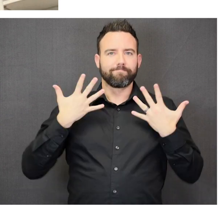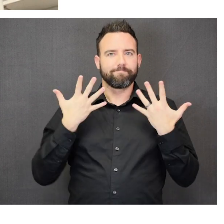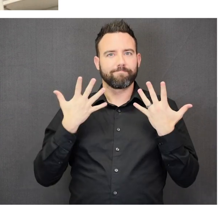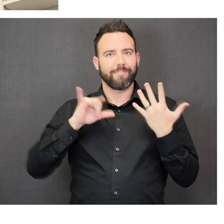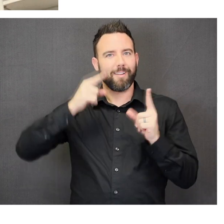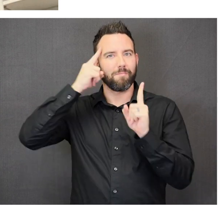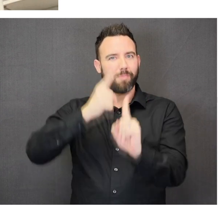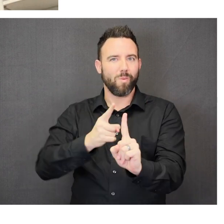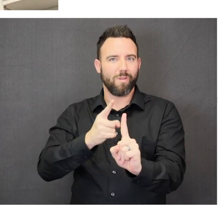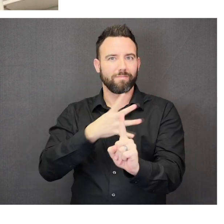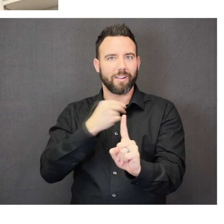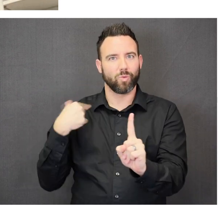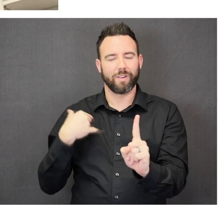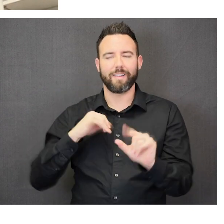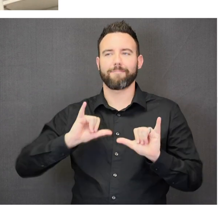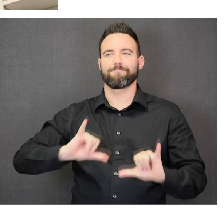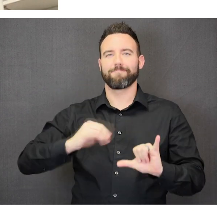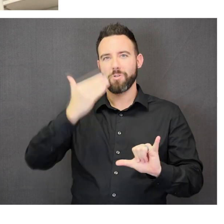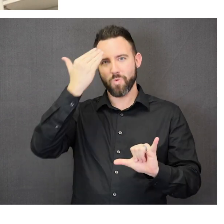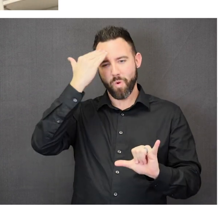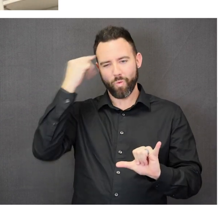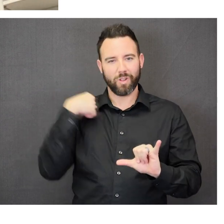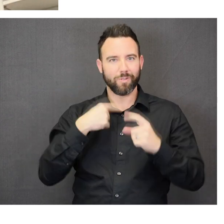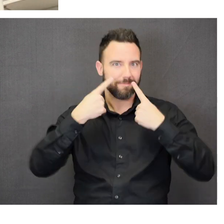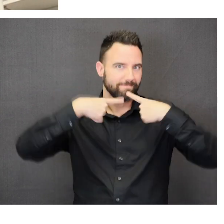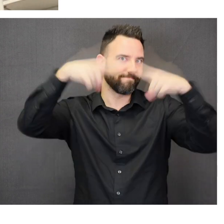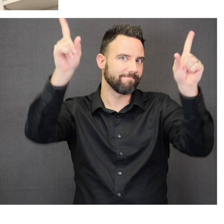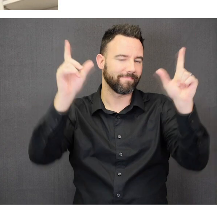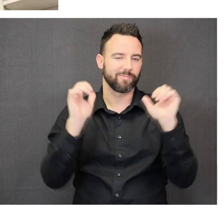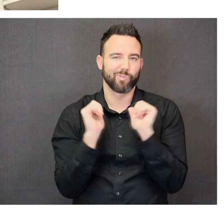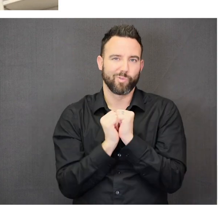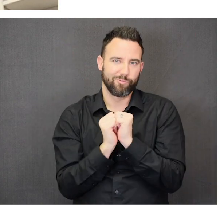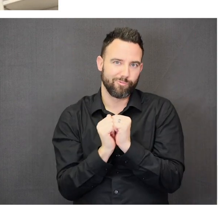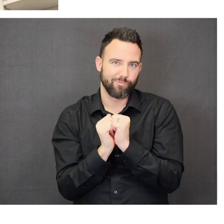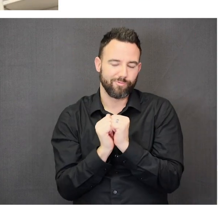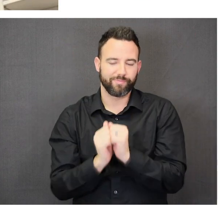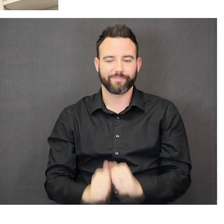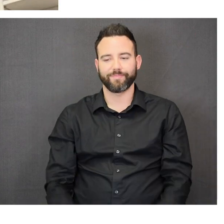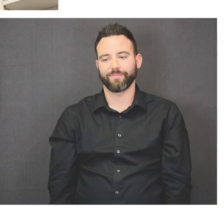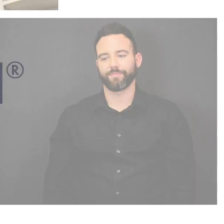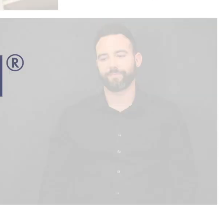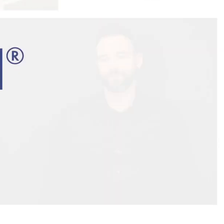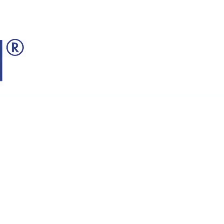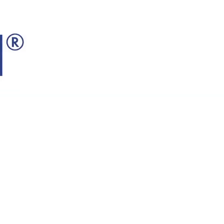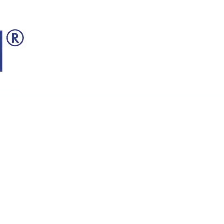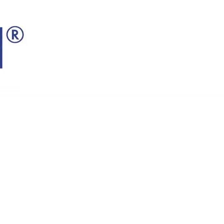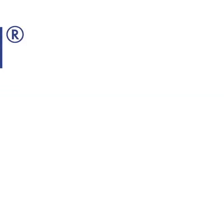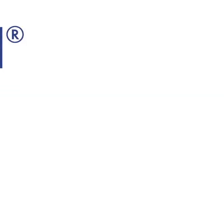other, and offer each other that felt sense experience that we're going to get through this together.